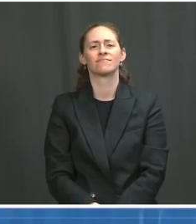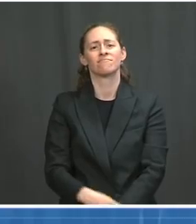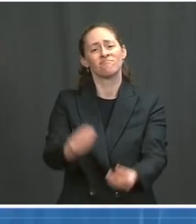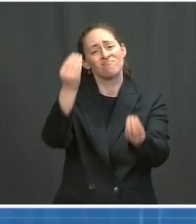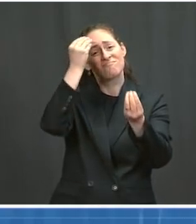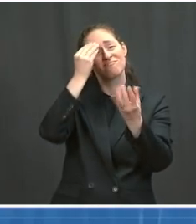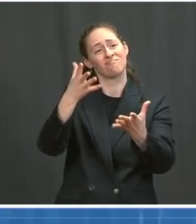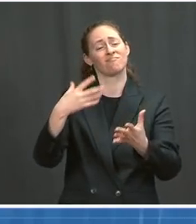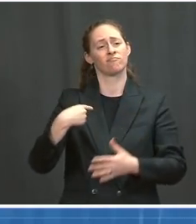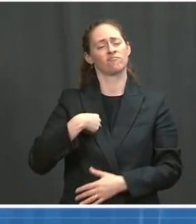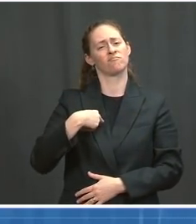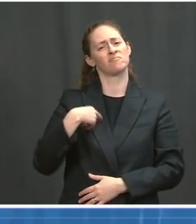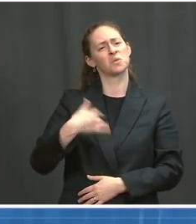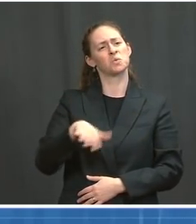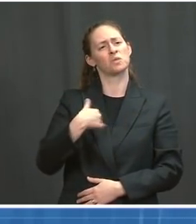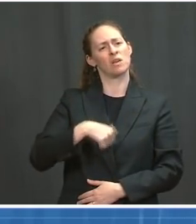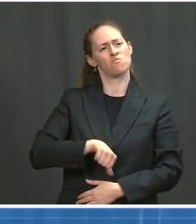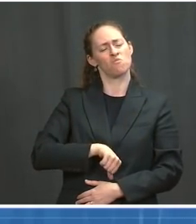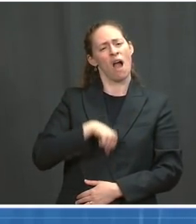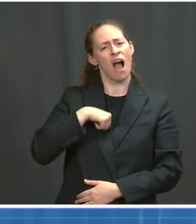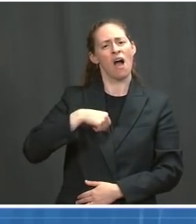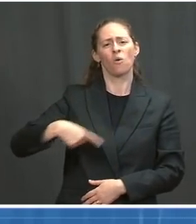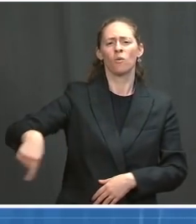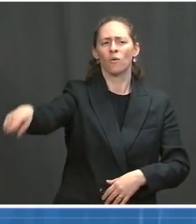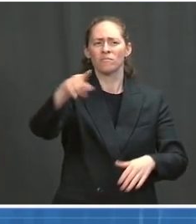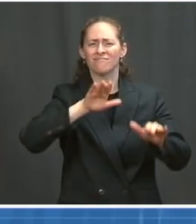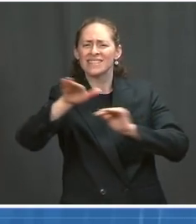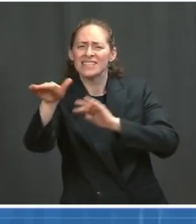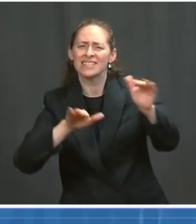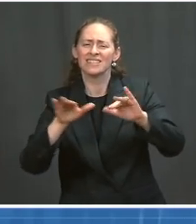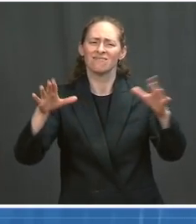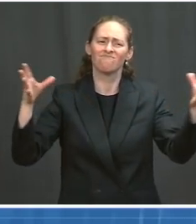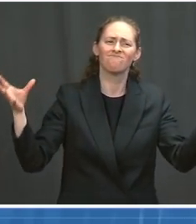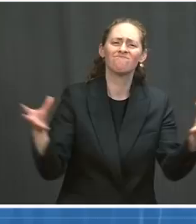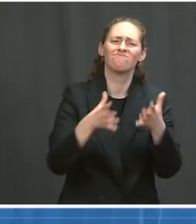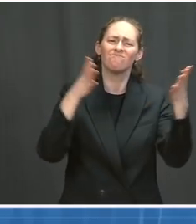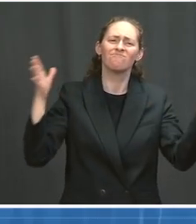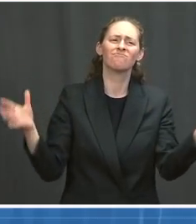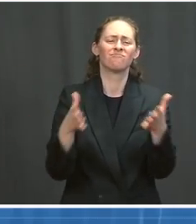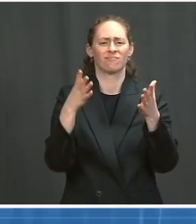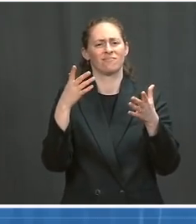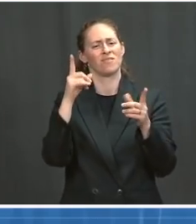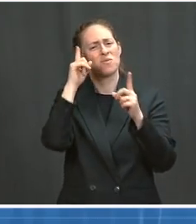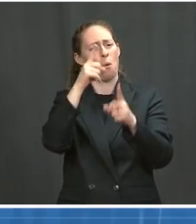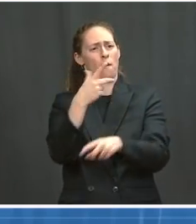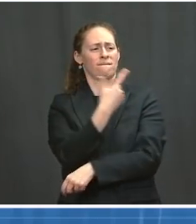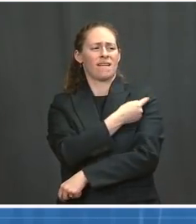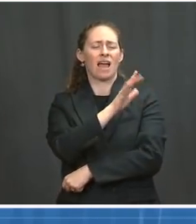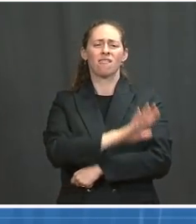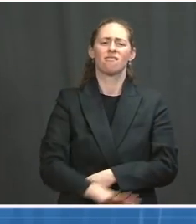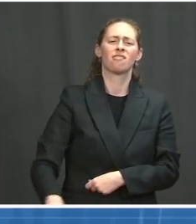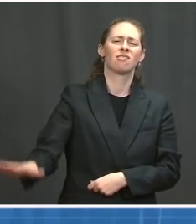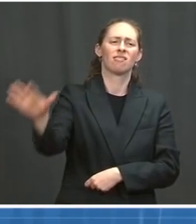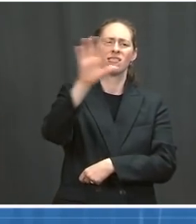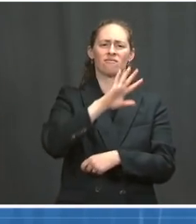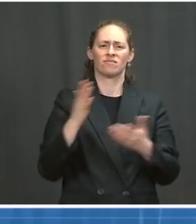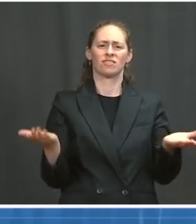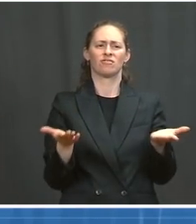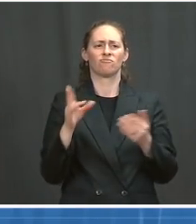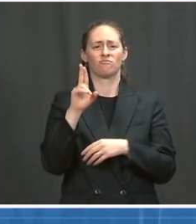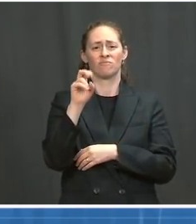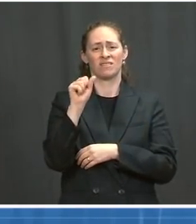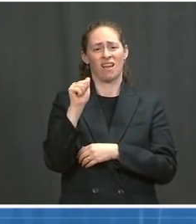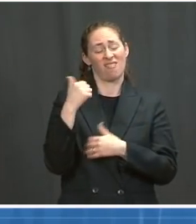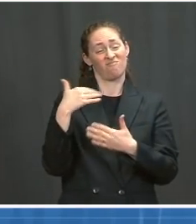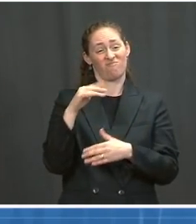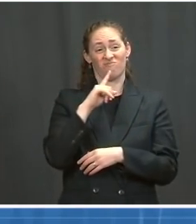many towards vaccinating our entire country. It's truly been a remarkable feat, and I am so thankful to the